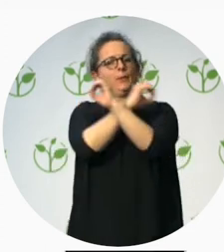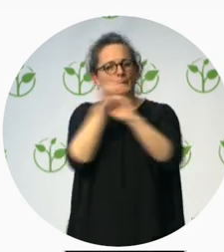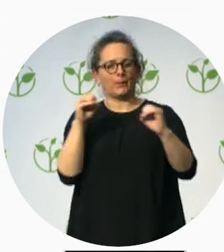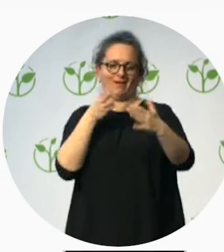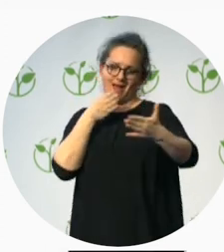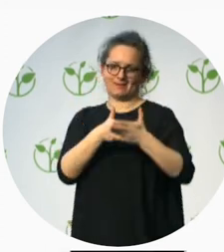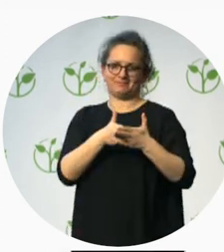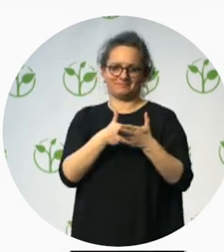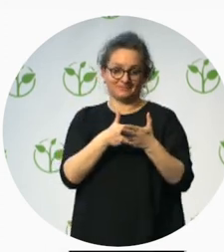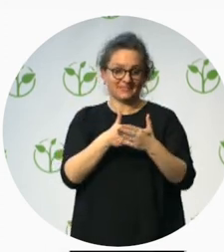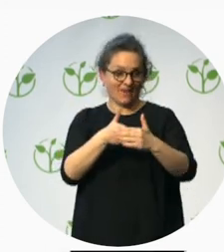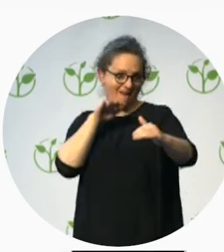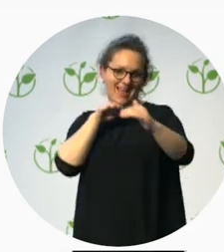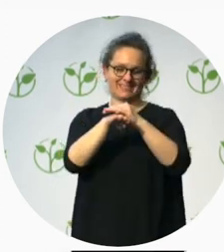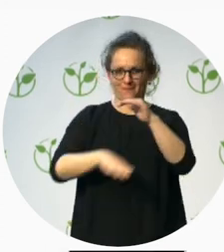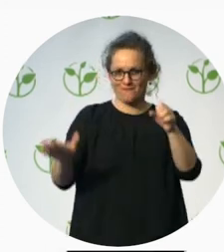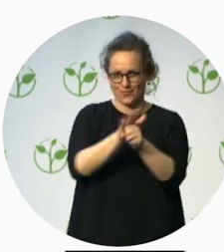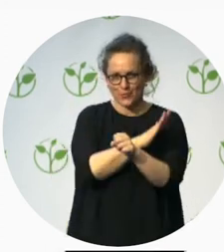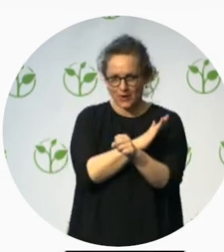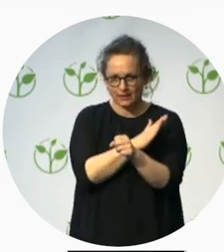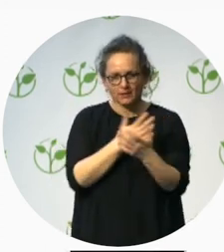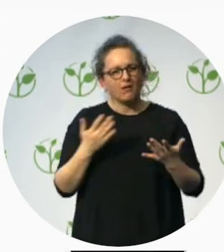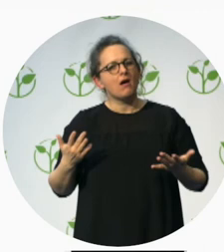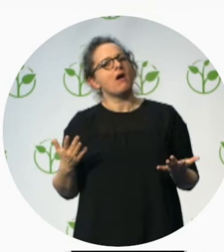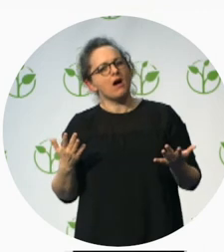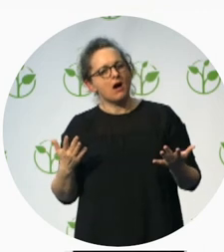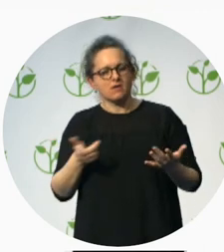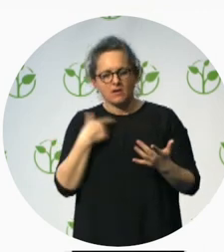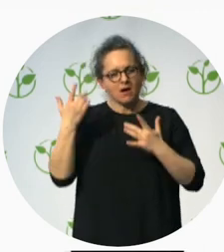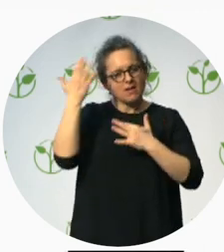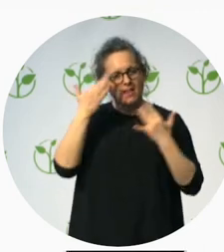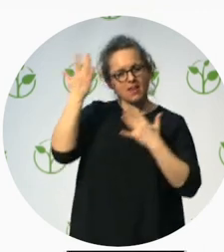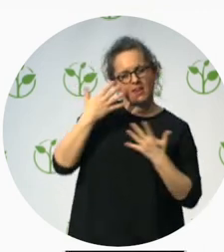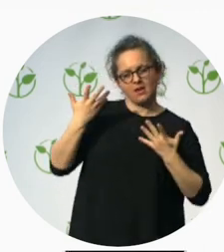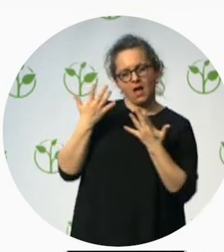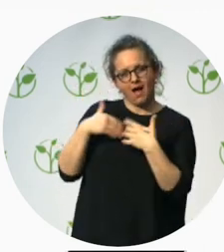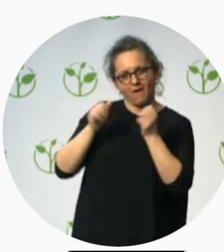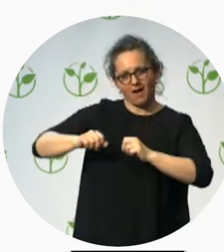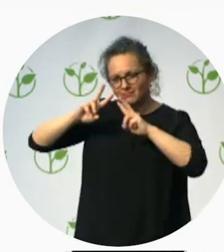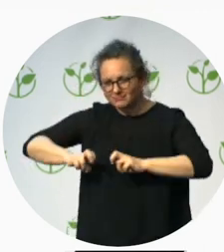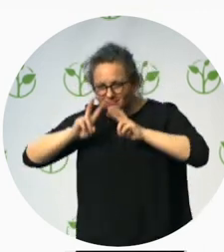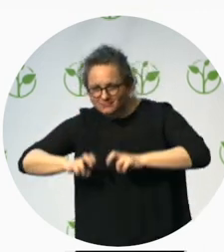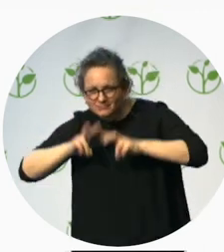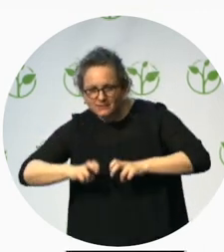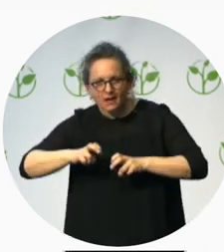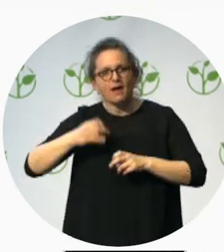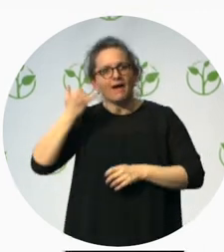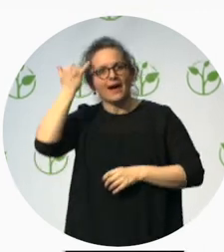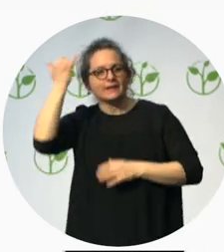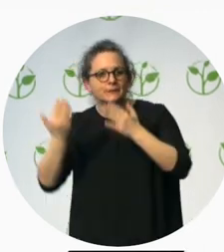strength of these innovations and promote them to be implementing throughout our